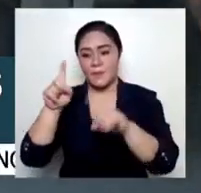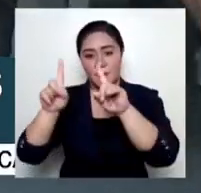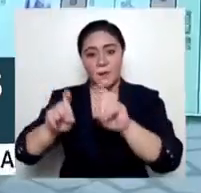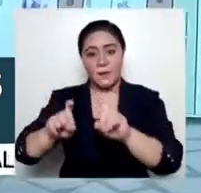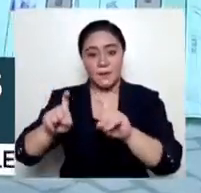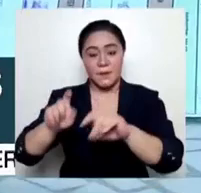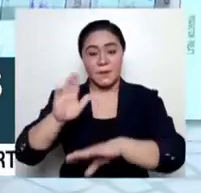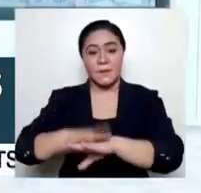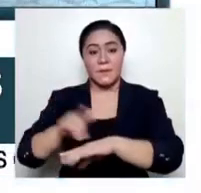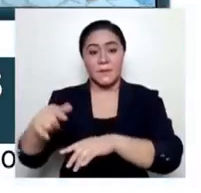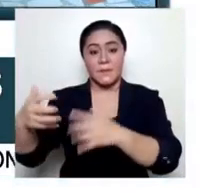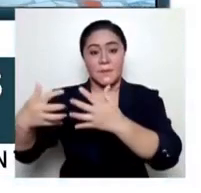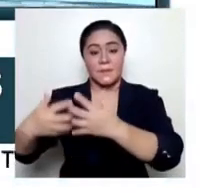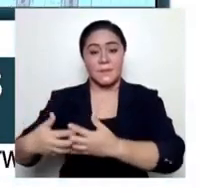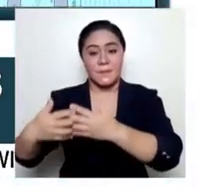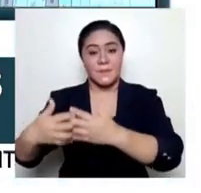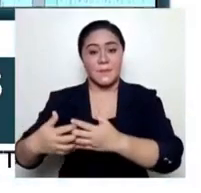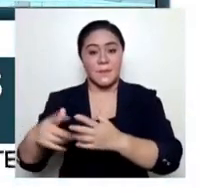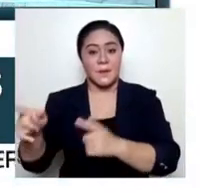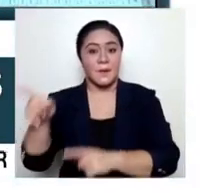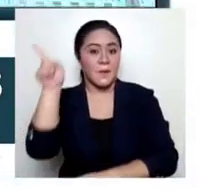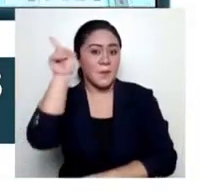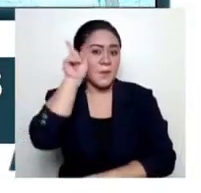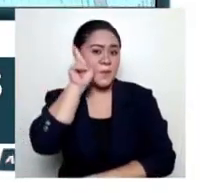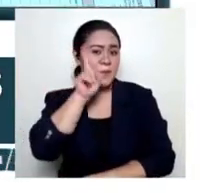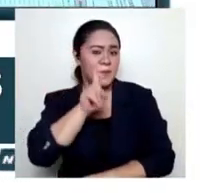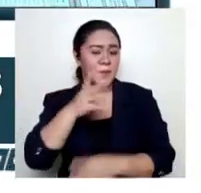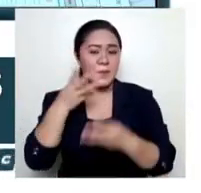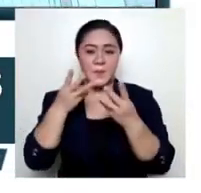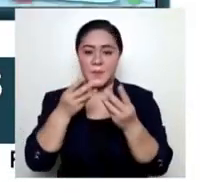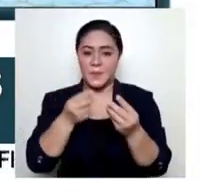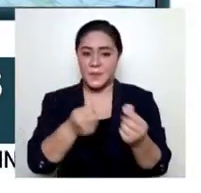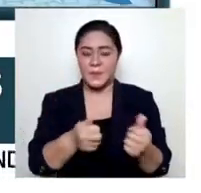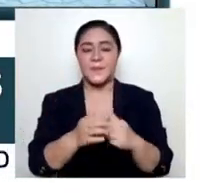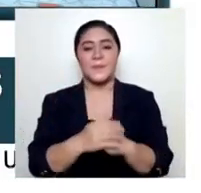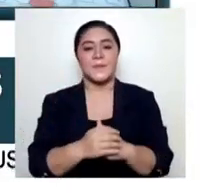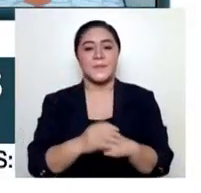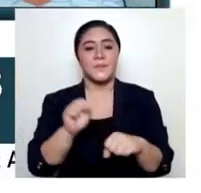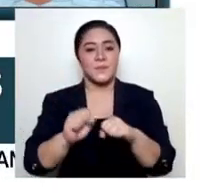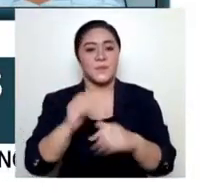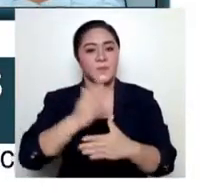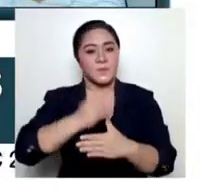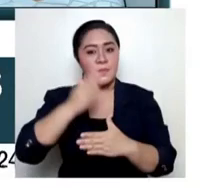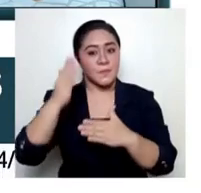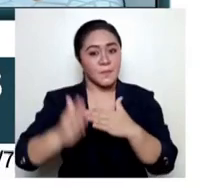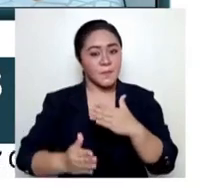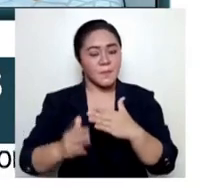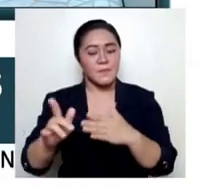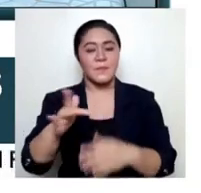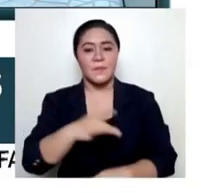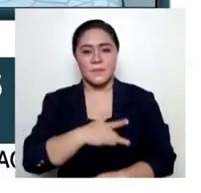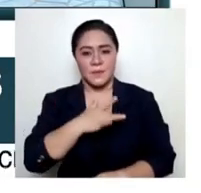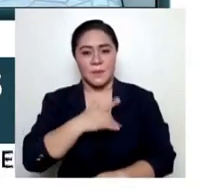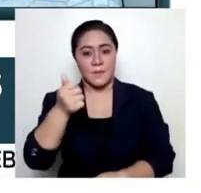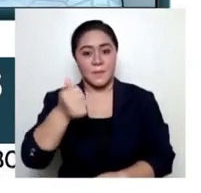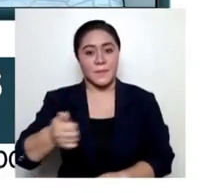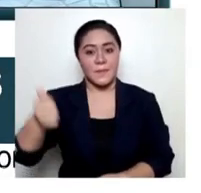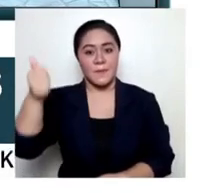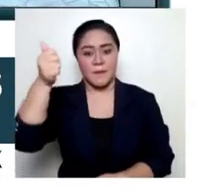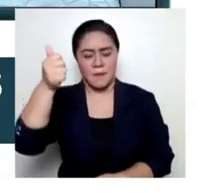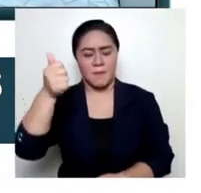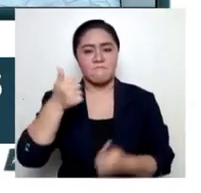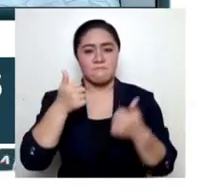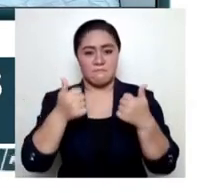everything went by without a process, so without a hitch. So at the end of the process, Chairman Pangurangan hailed it as being flawless, and he hopes